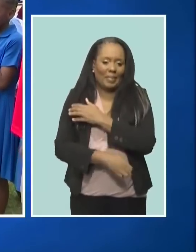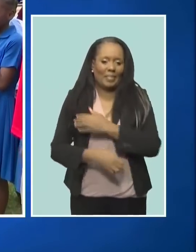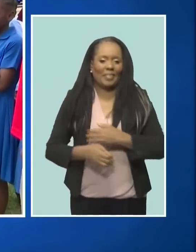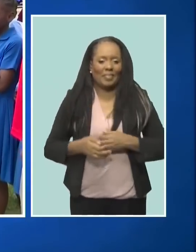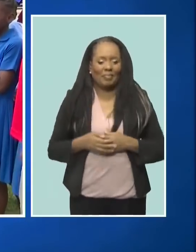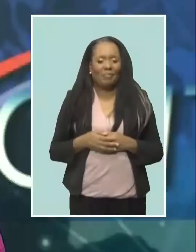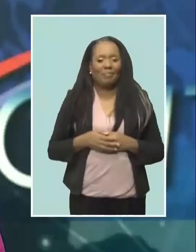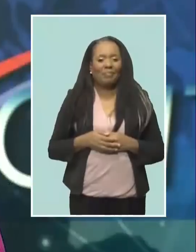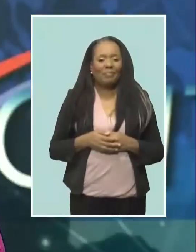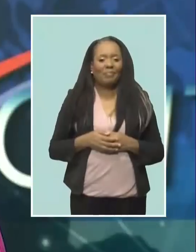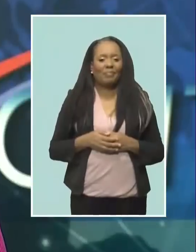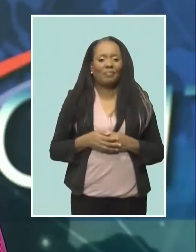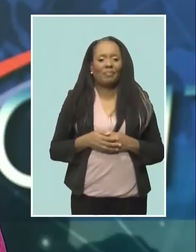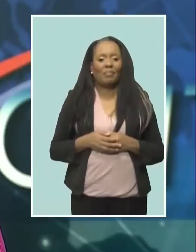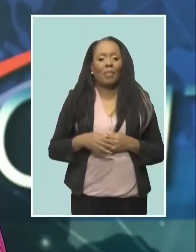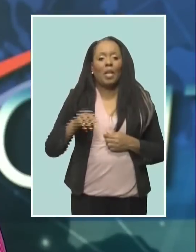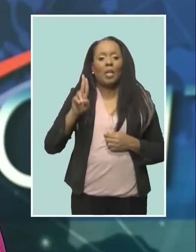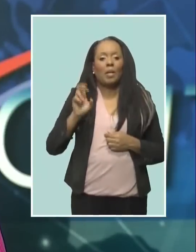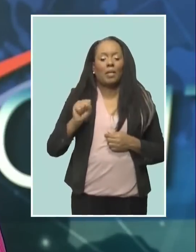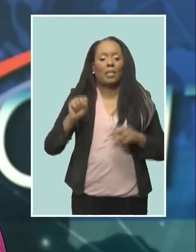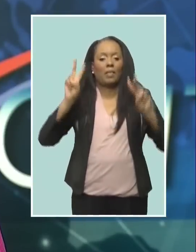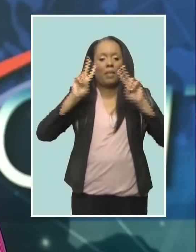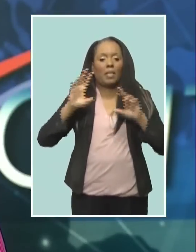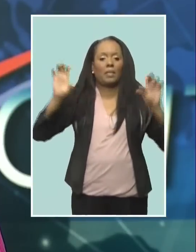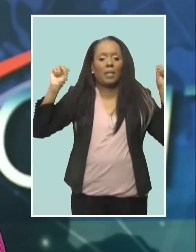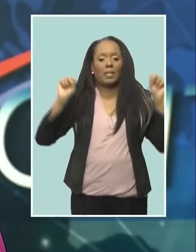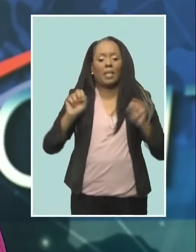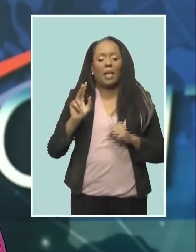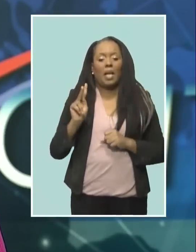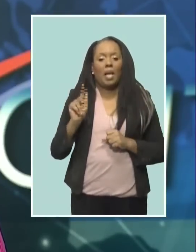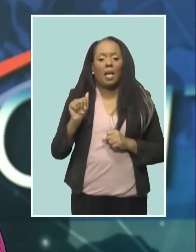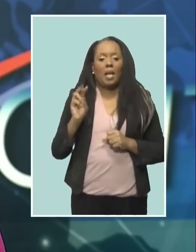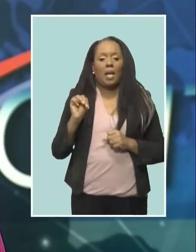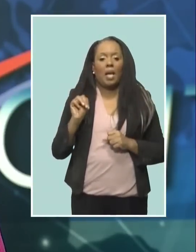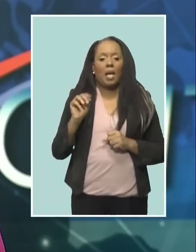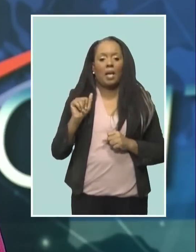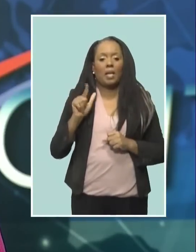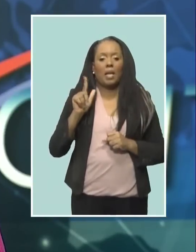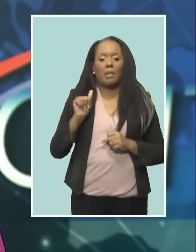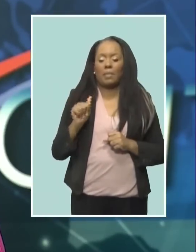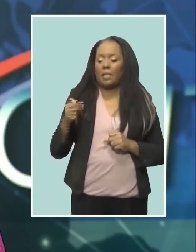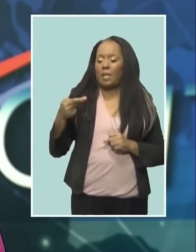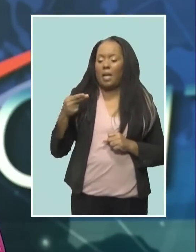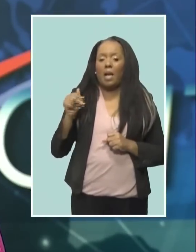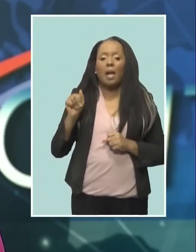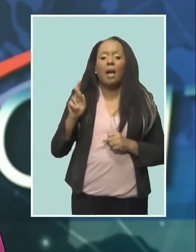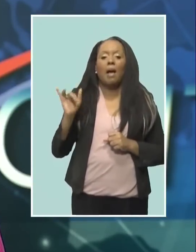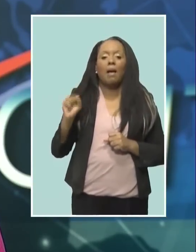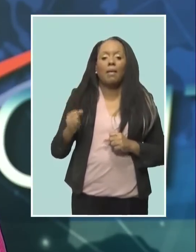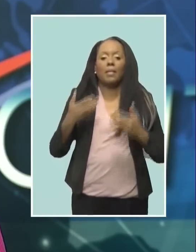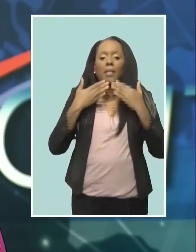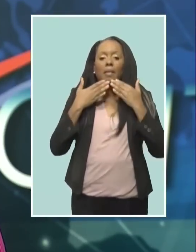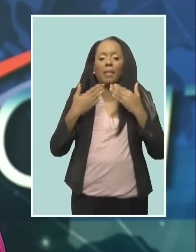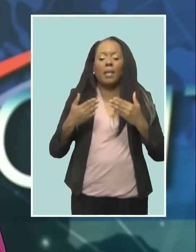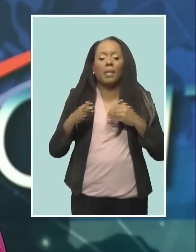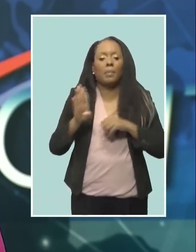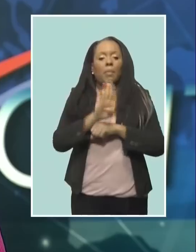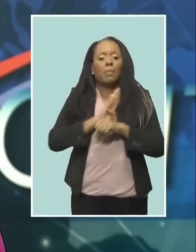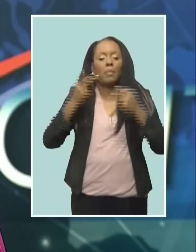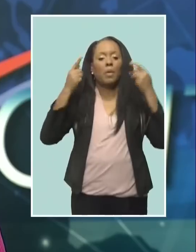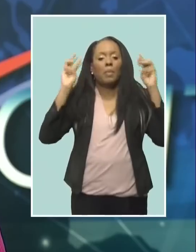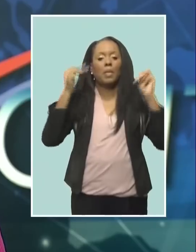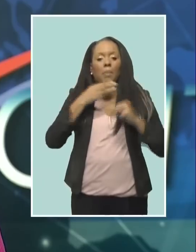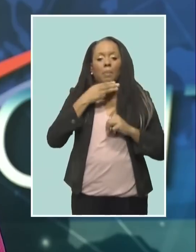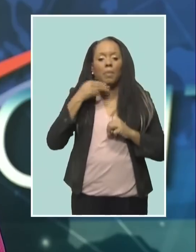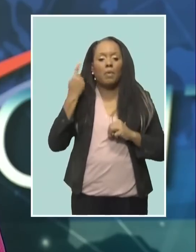News. U.S. Vice President Kamala Harris has thanked Barbados' Prime Minister Mia Motley for her partnership